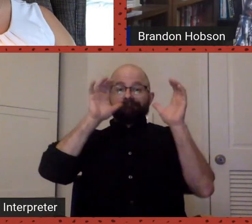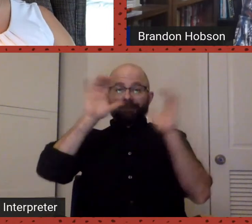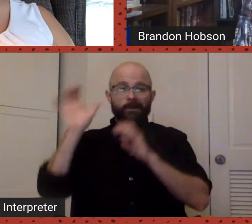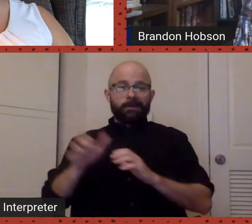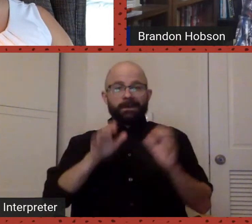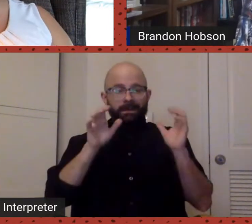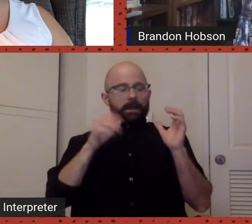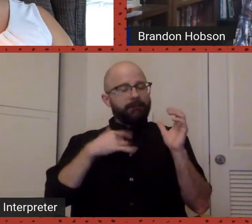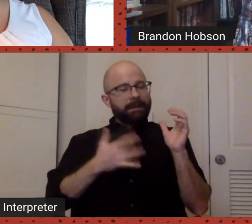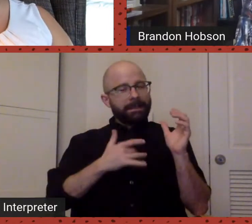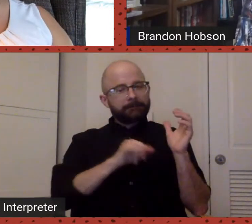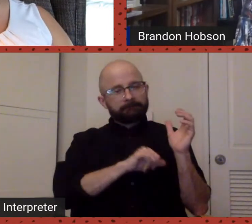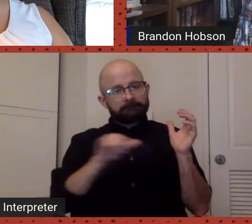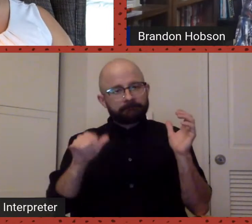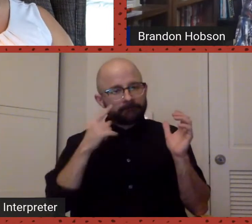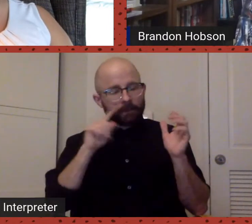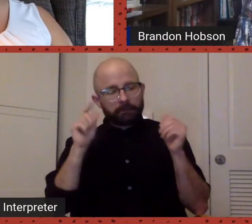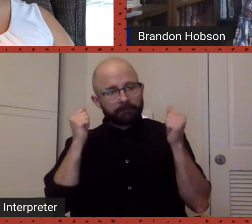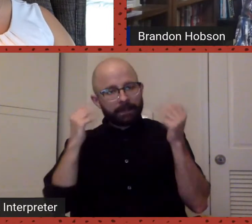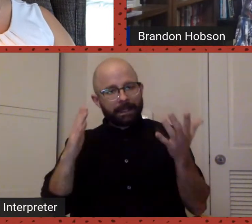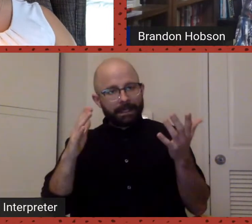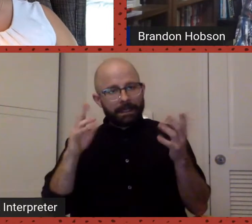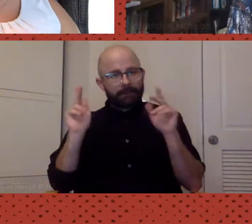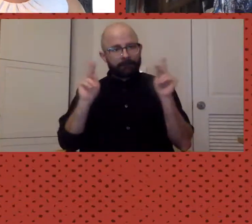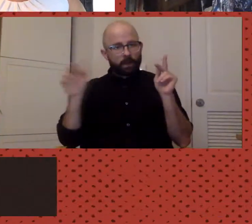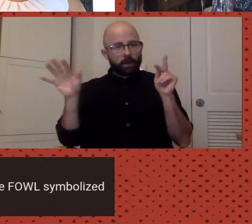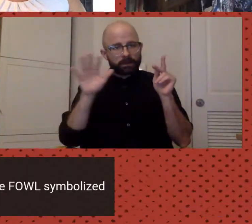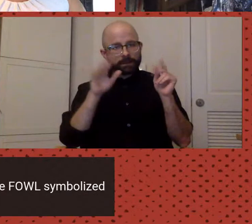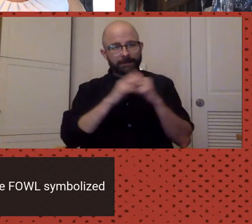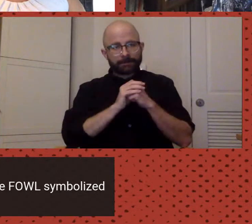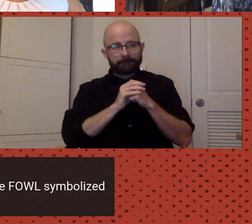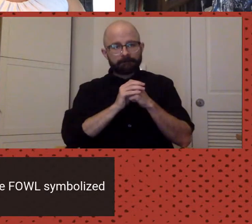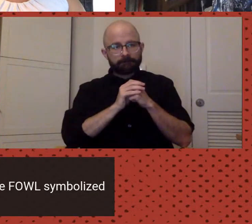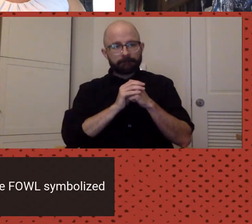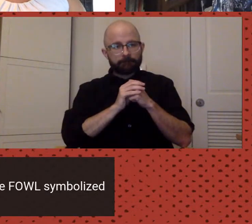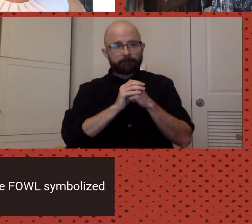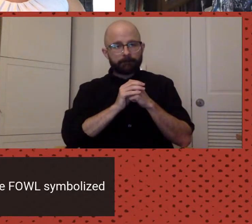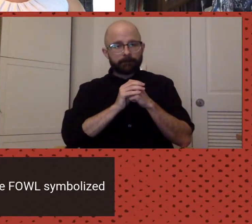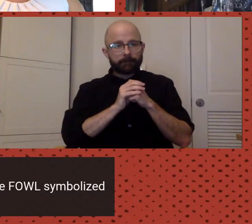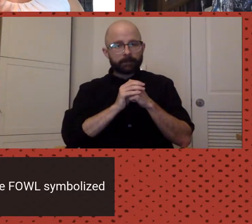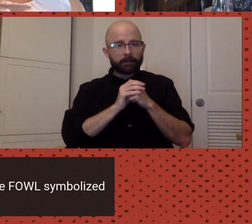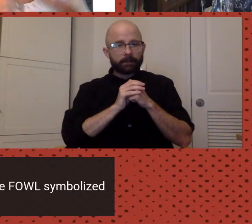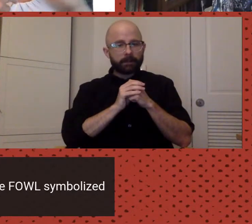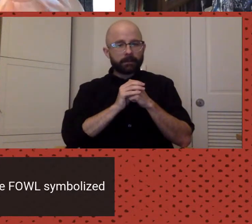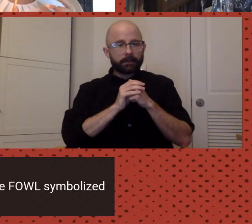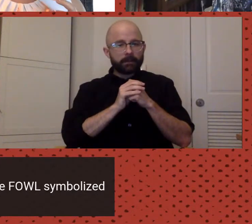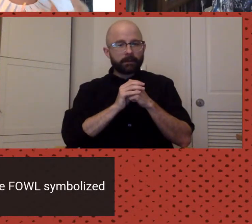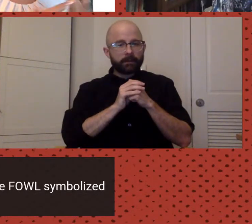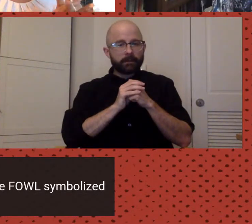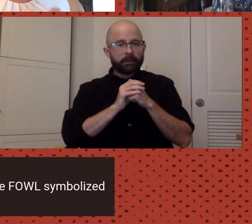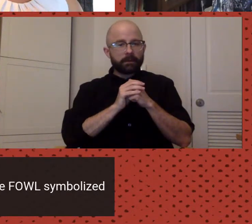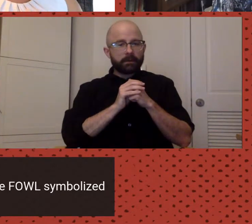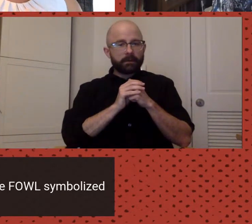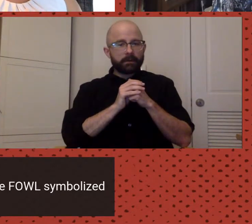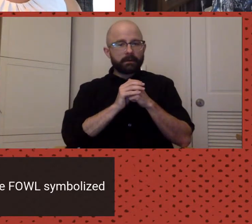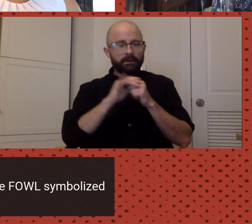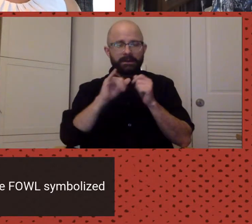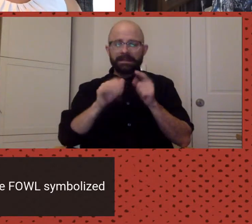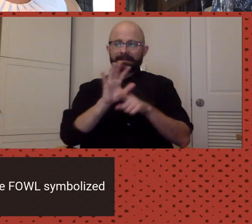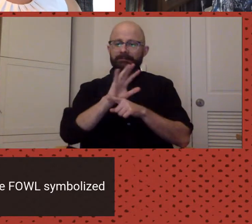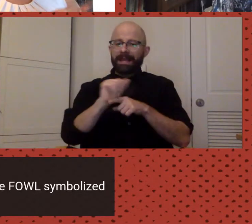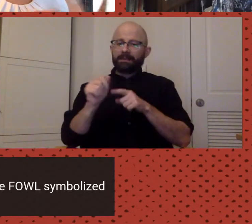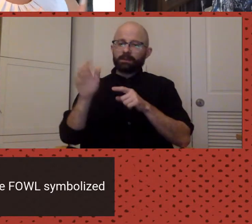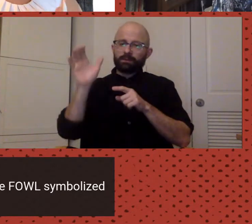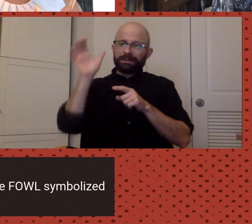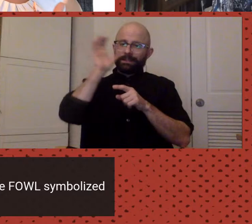is true for, many folks. So yeah, it's amazing to hear, how